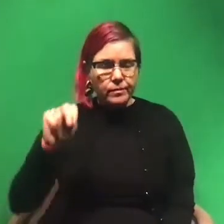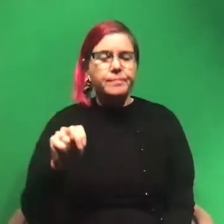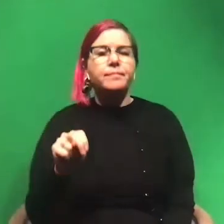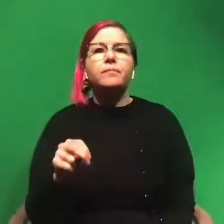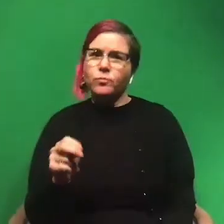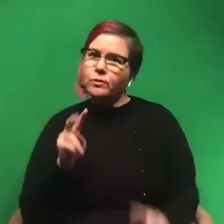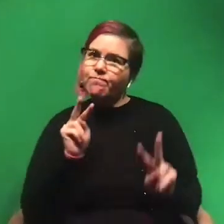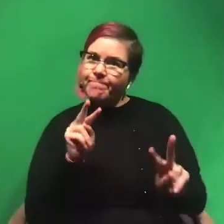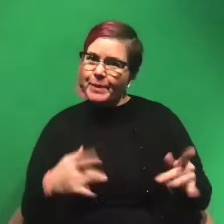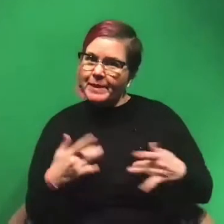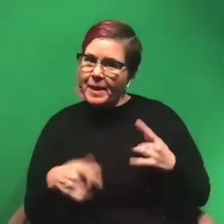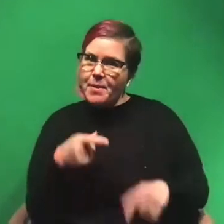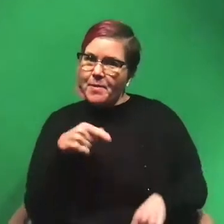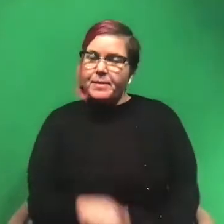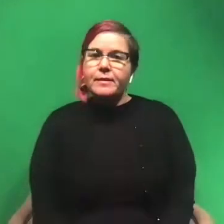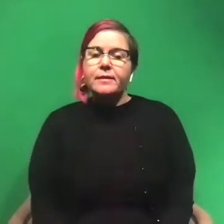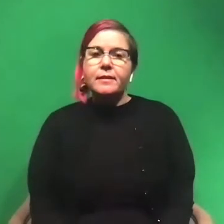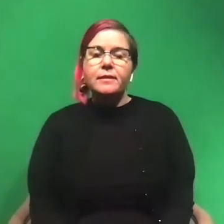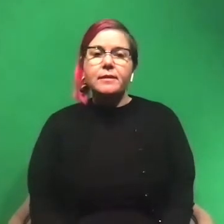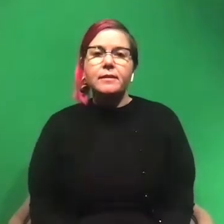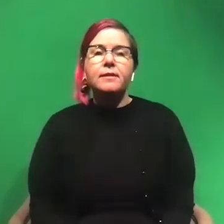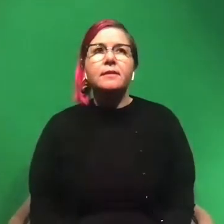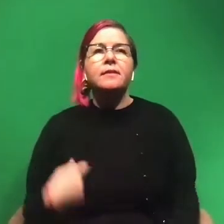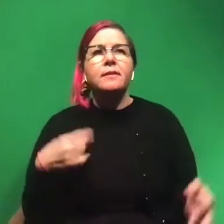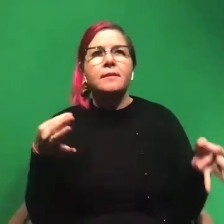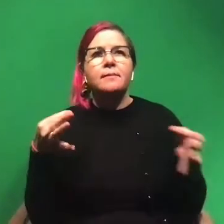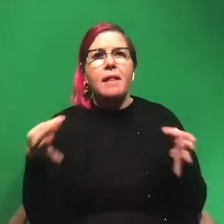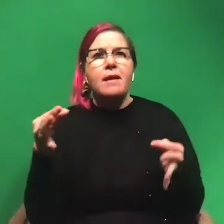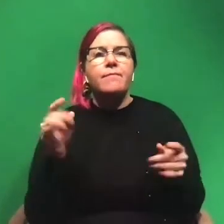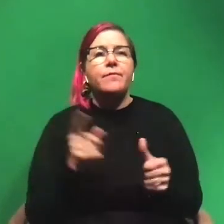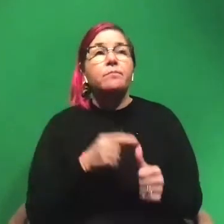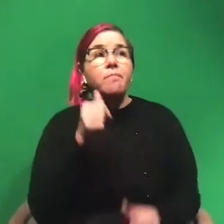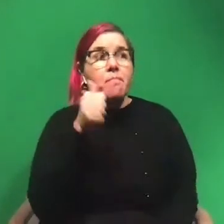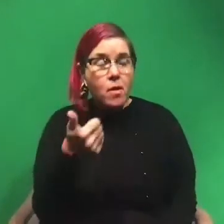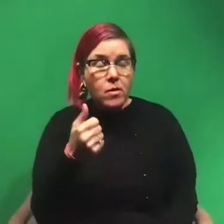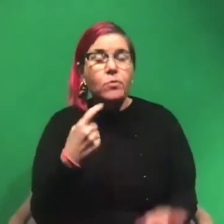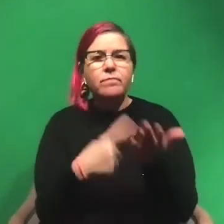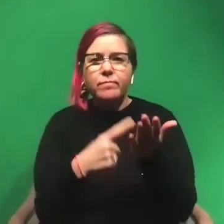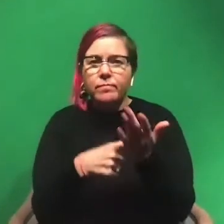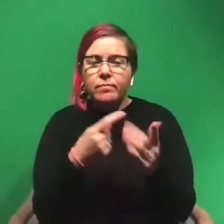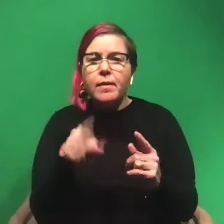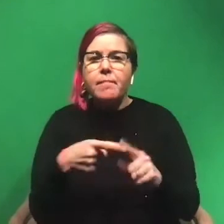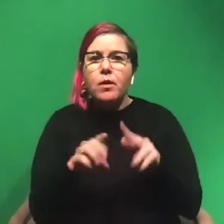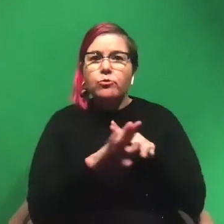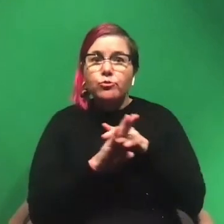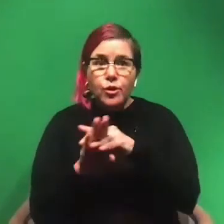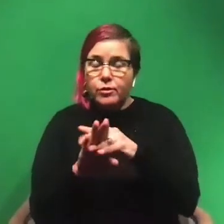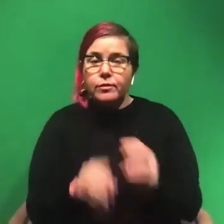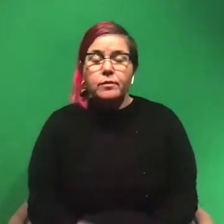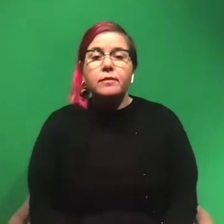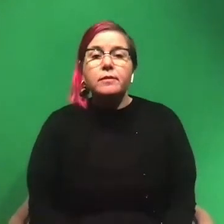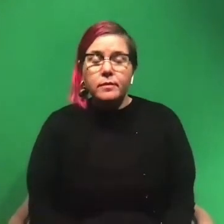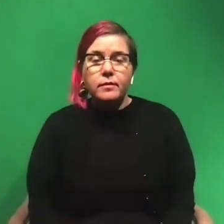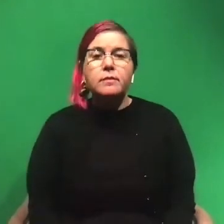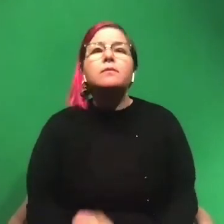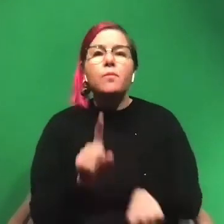excited to do this. And here's some stuff that you should know. Tomorrow we're going to be talking about sharks. That's going to be happening